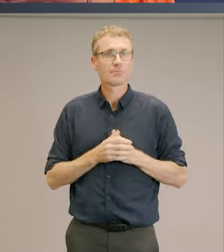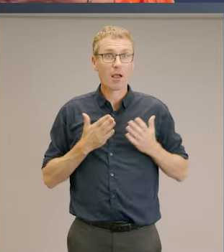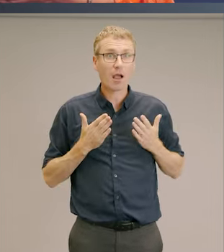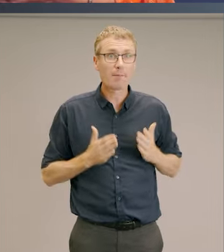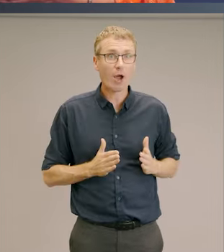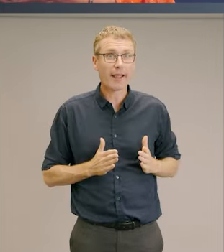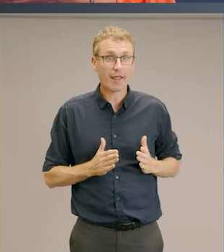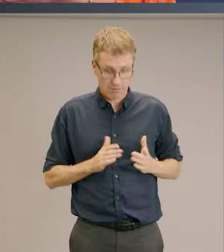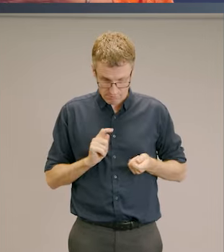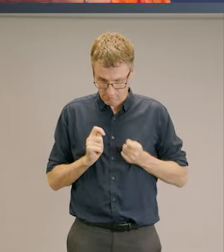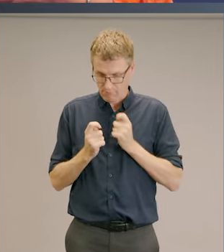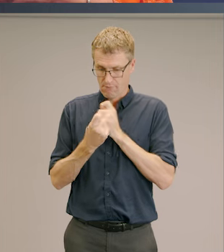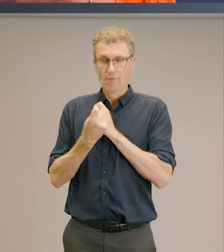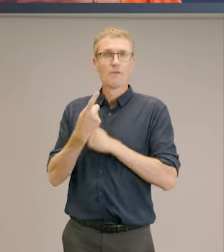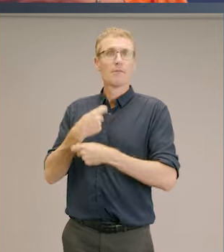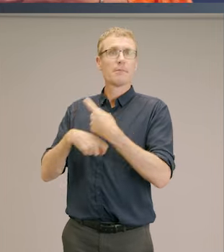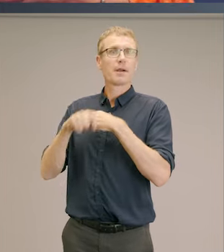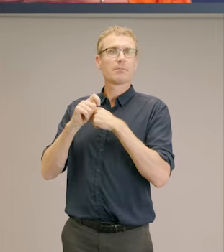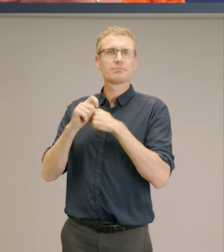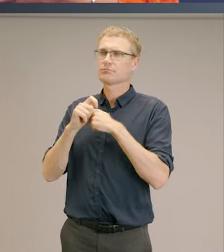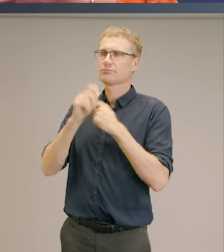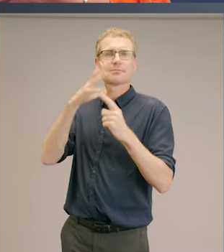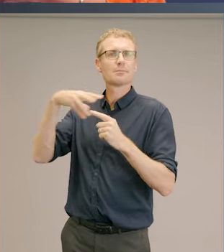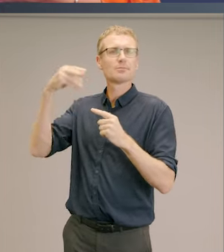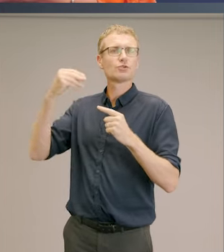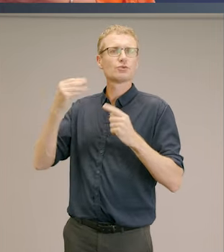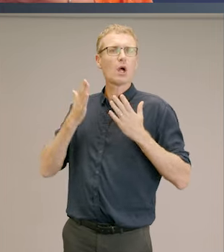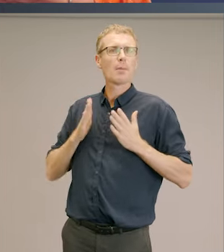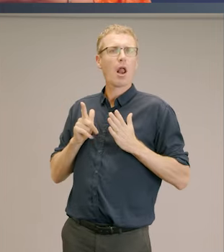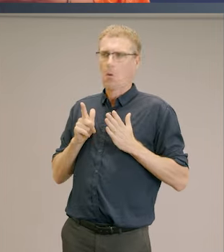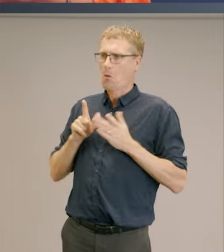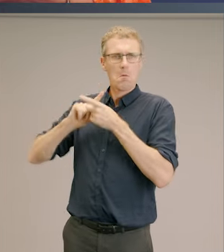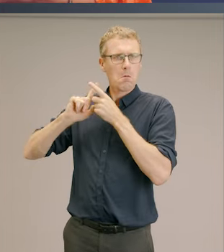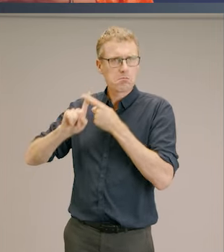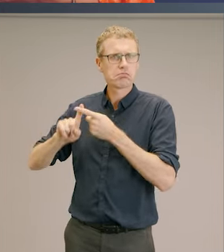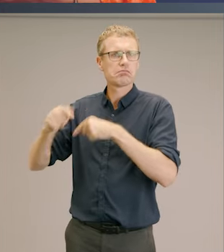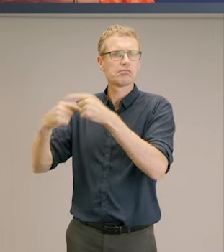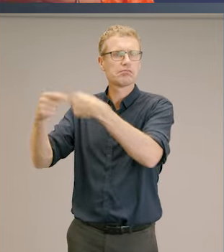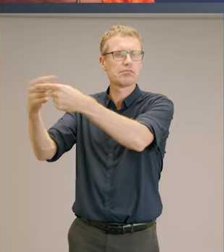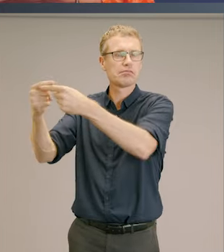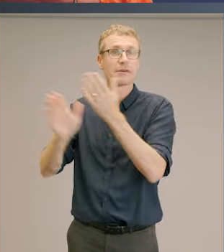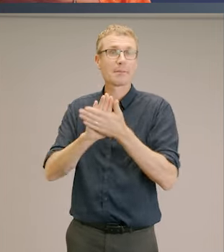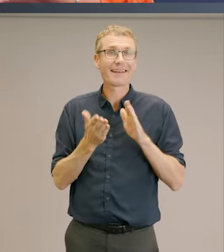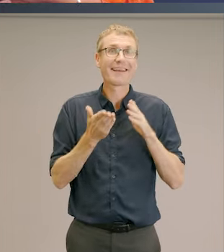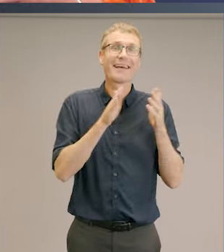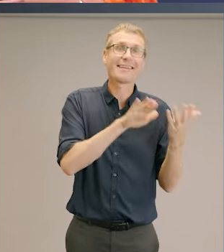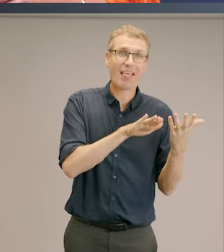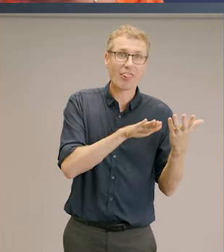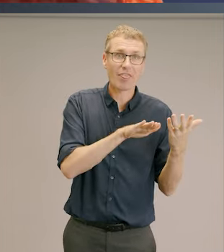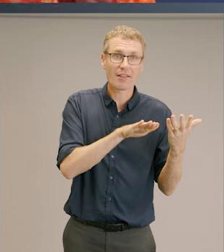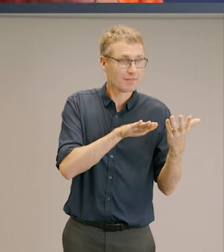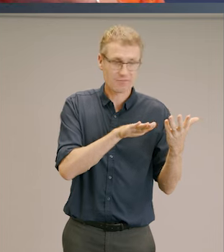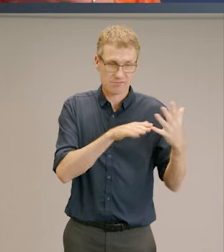immortal bodies. Then, when our dying bodies have been transformed into bodies that will never die, this scripture will be